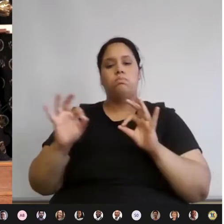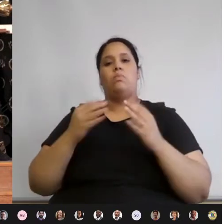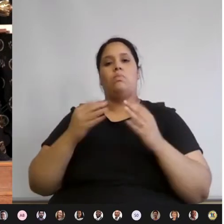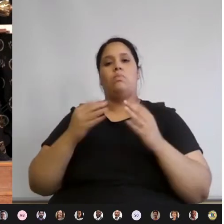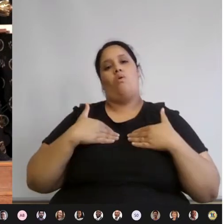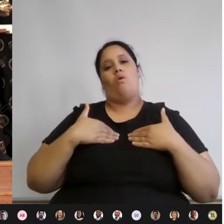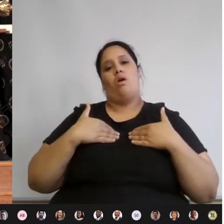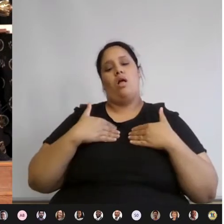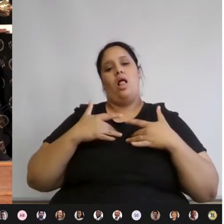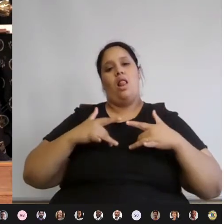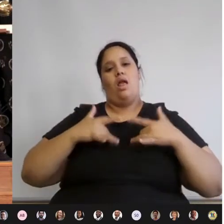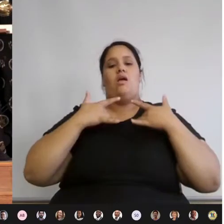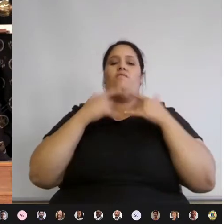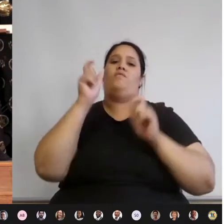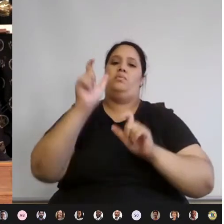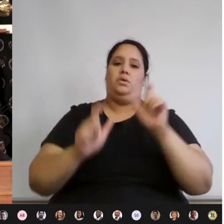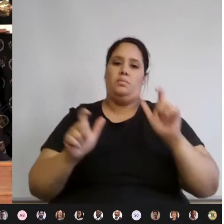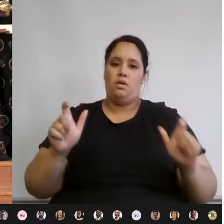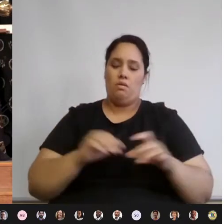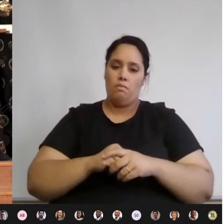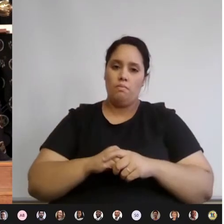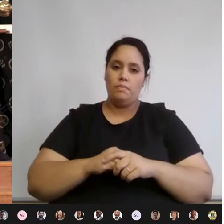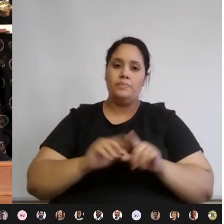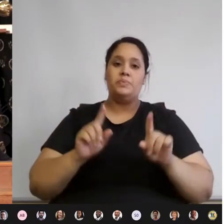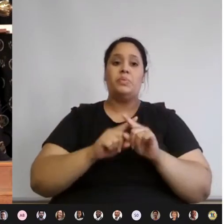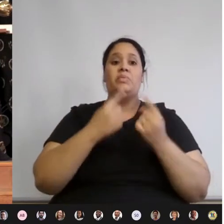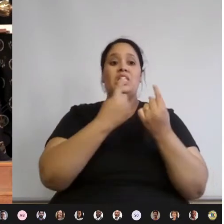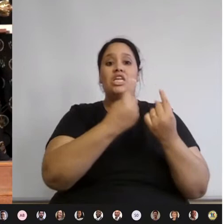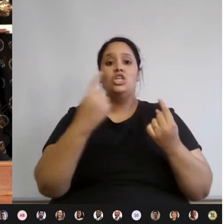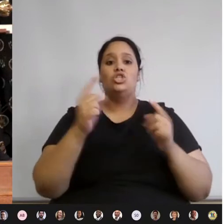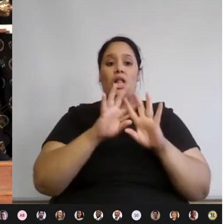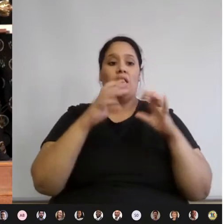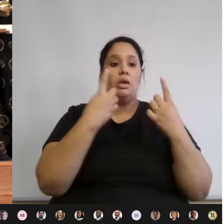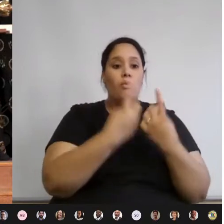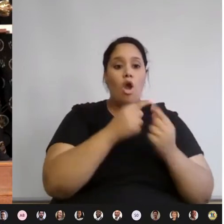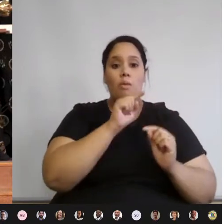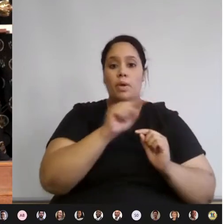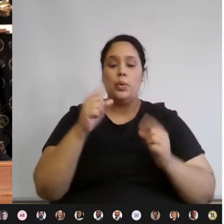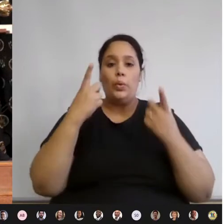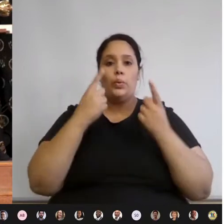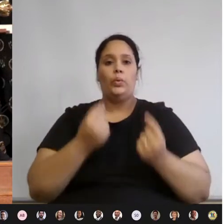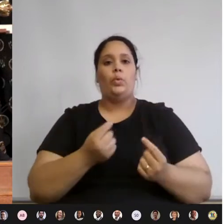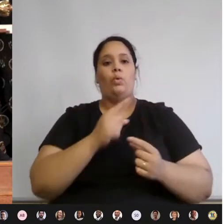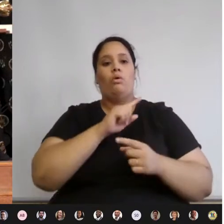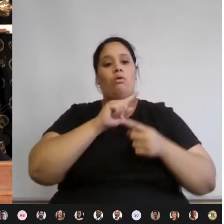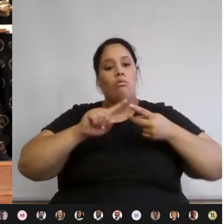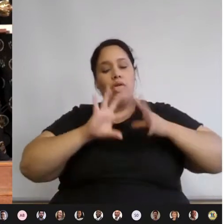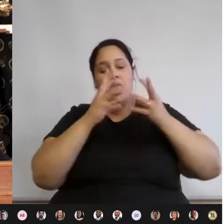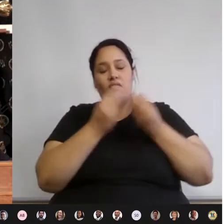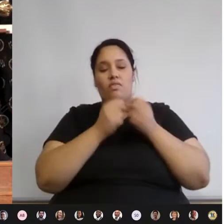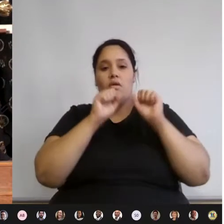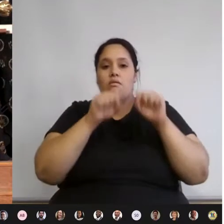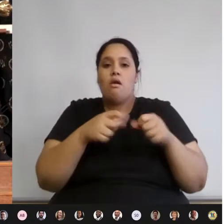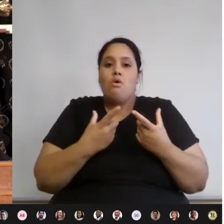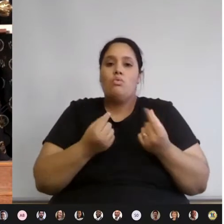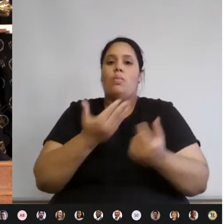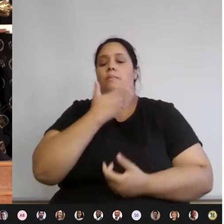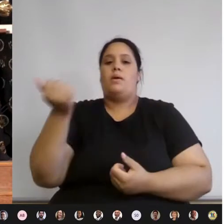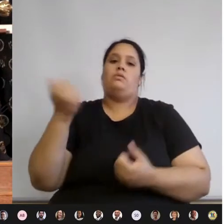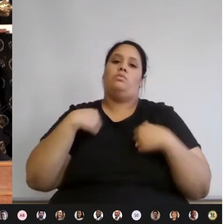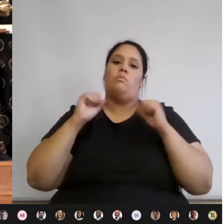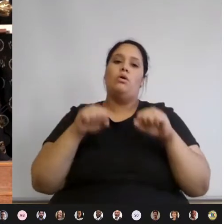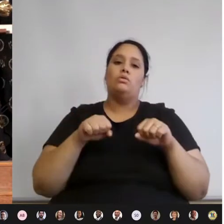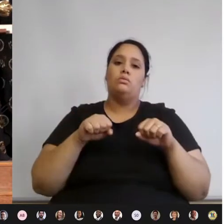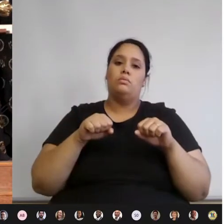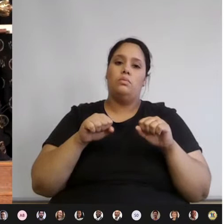We will continue to, in each and every one of our departments, do everything that we can to the best of our ability to